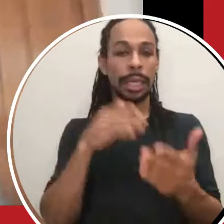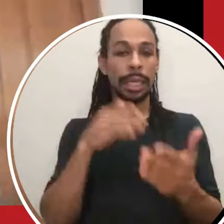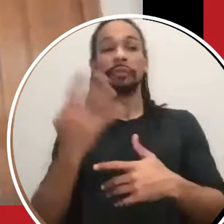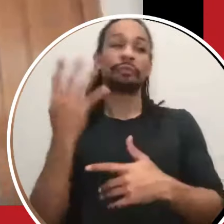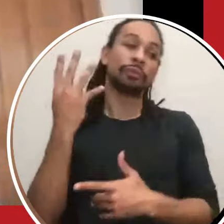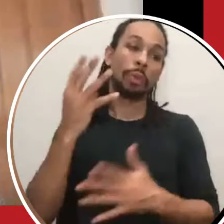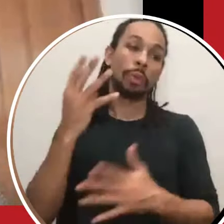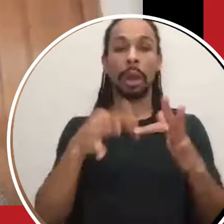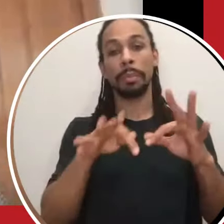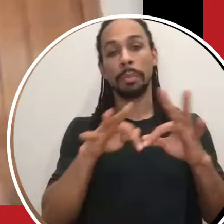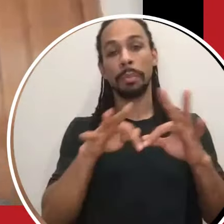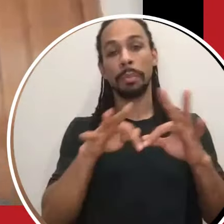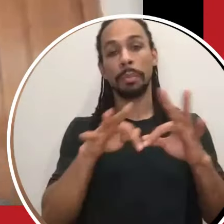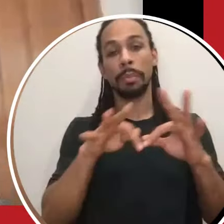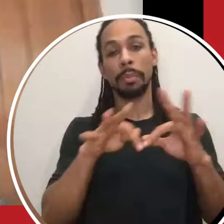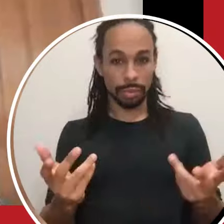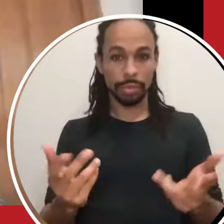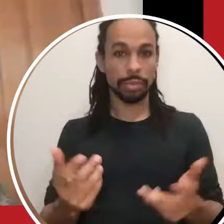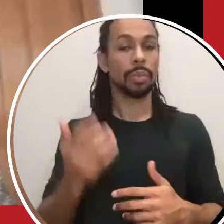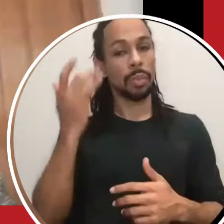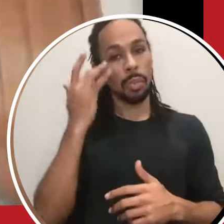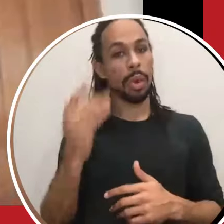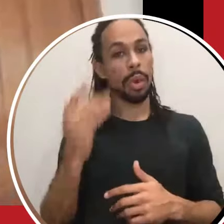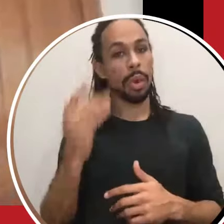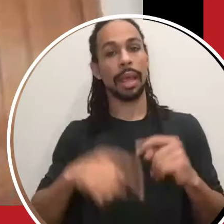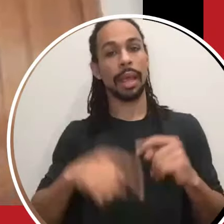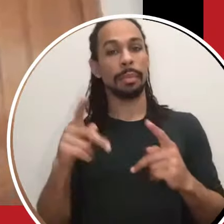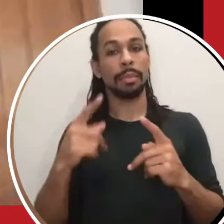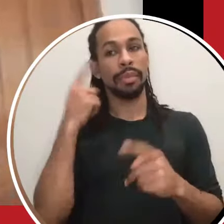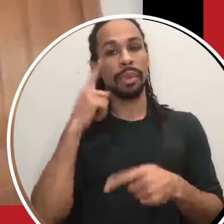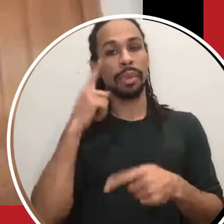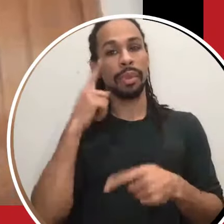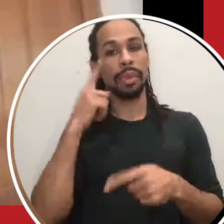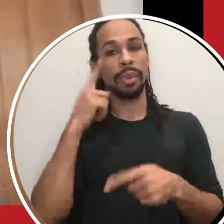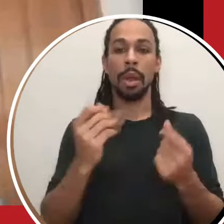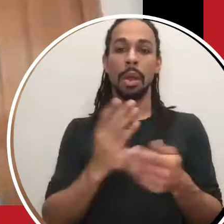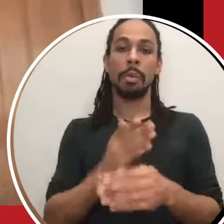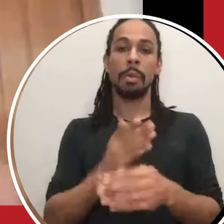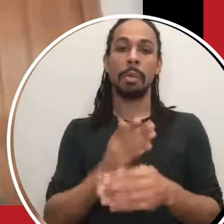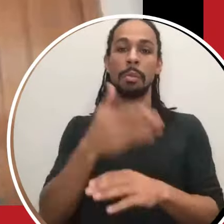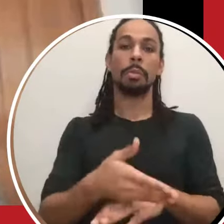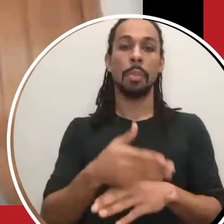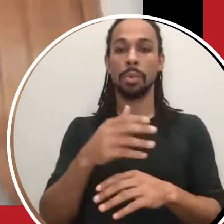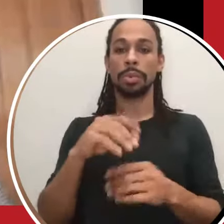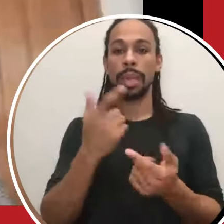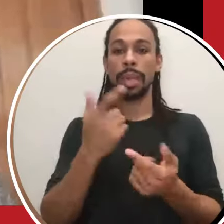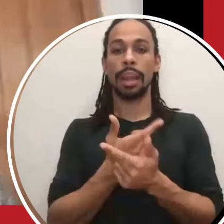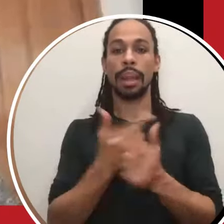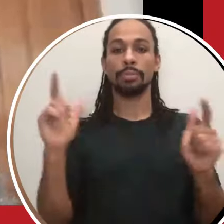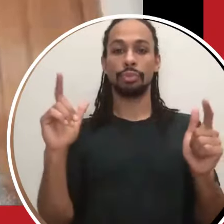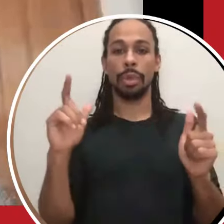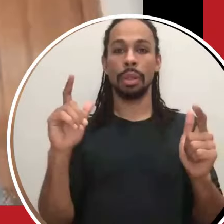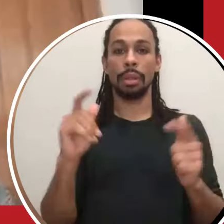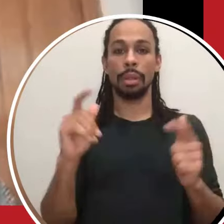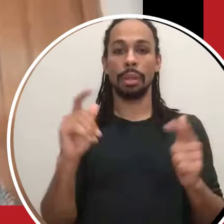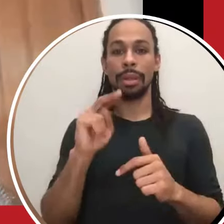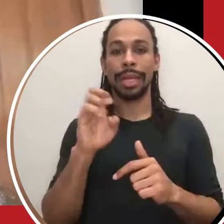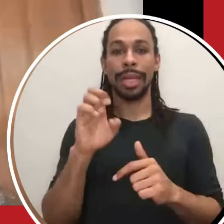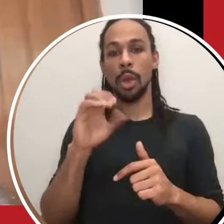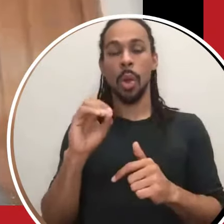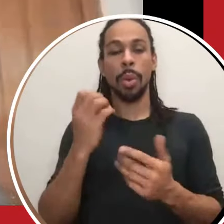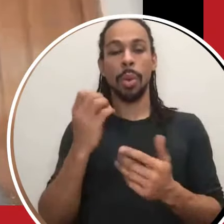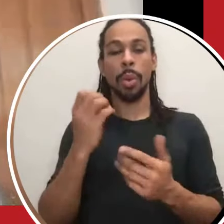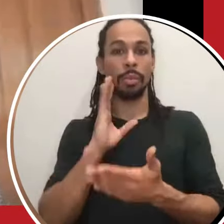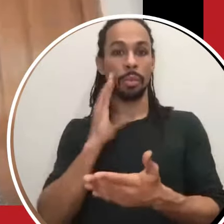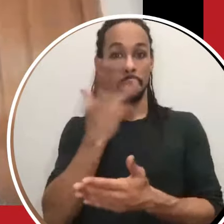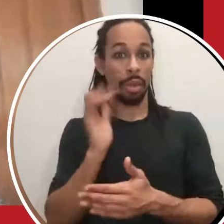people think about what a post-neoliberal economy would look like, what, you know, a new refounded state would look like? I